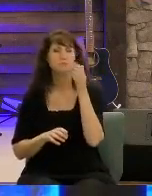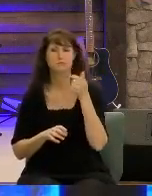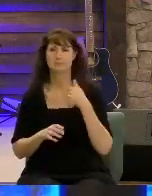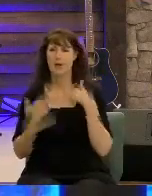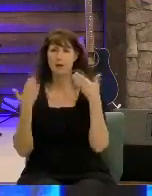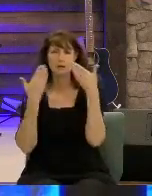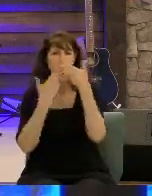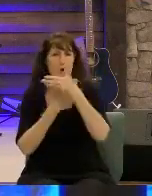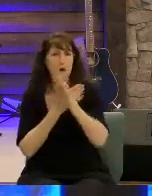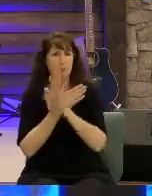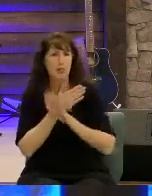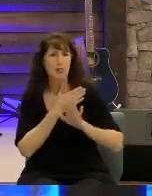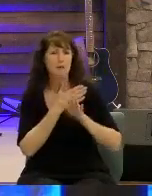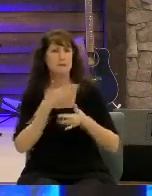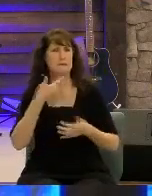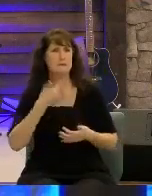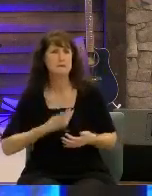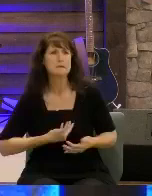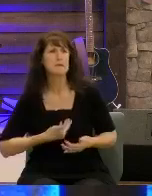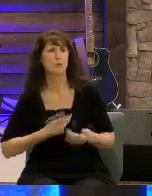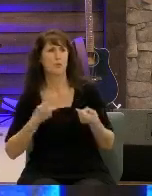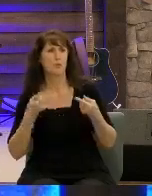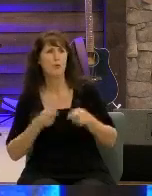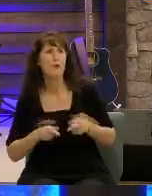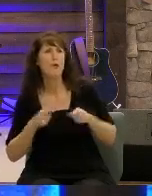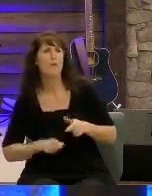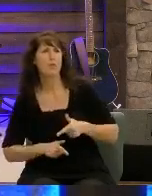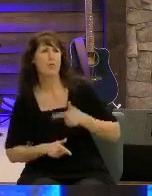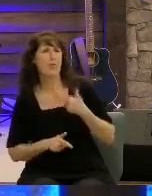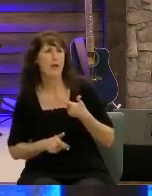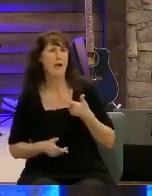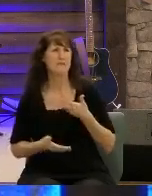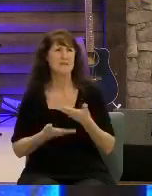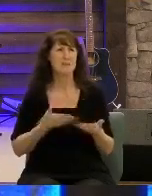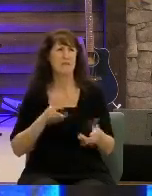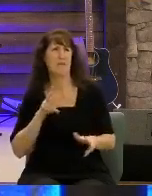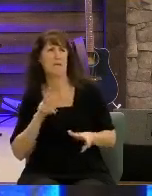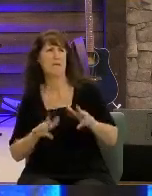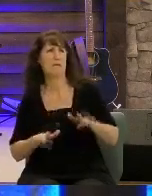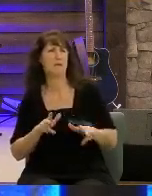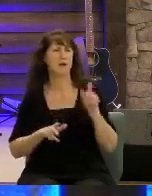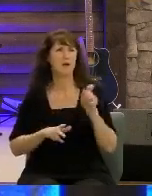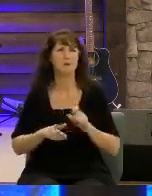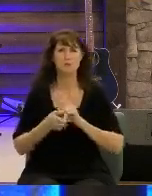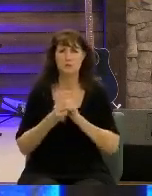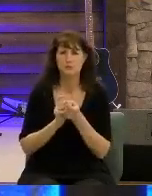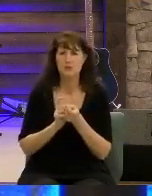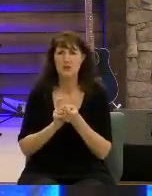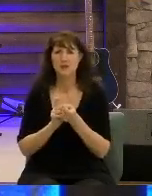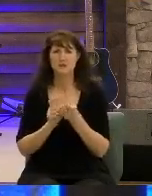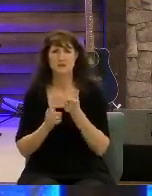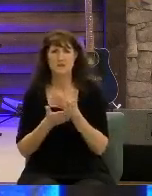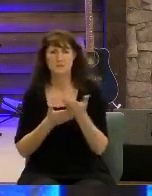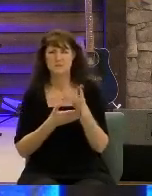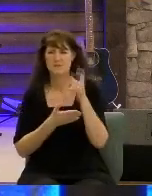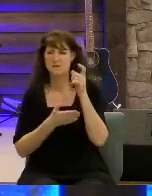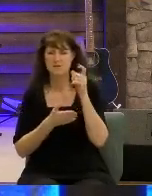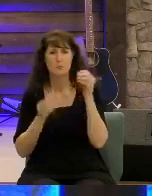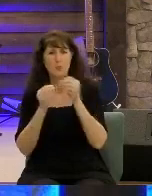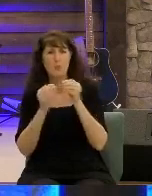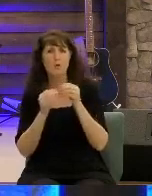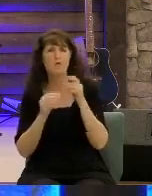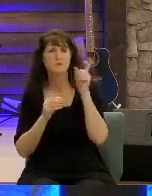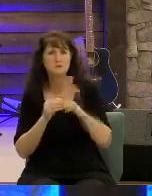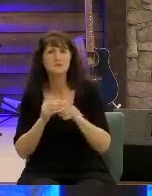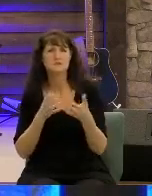right? And so we're like, what's going on in my life? Something's got to change. There's something more to life than this, right? So I was